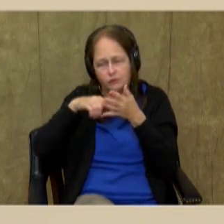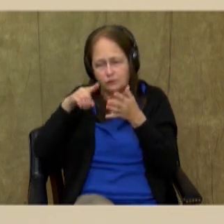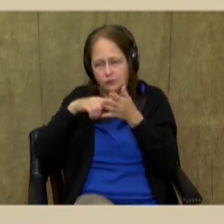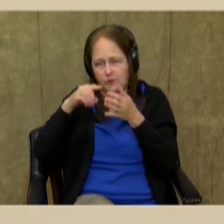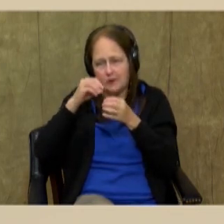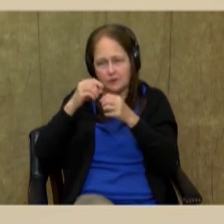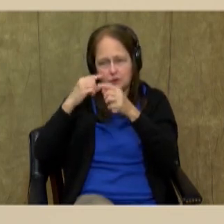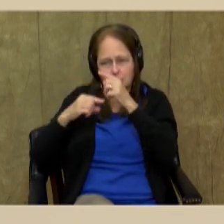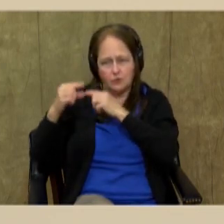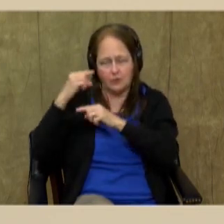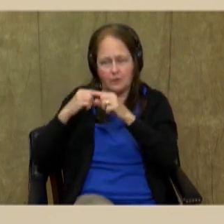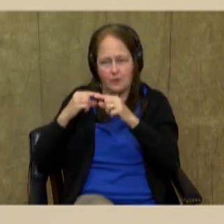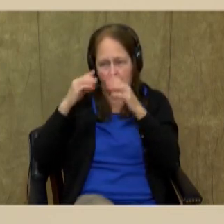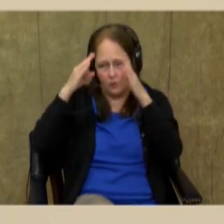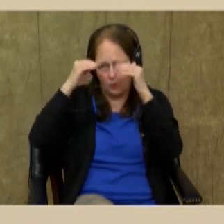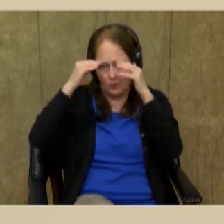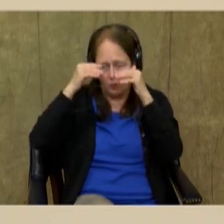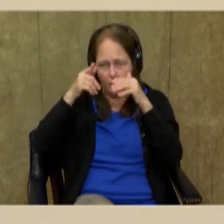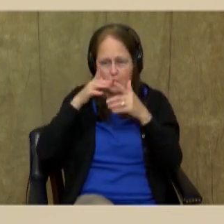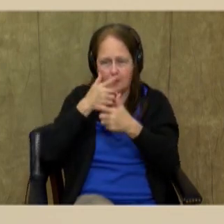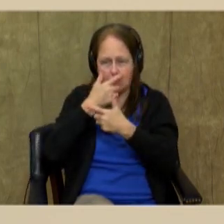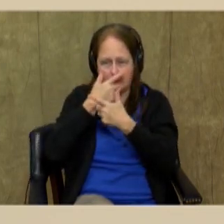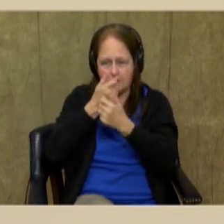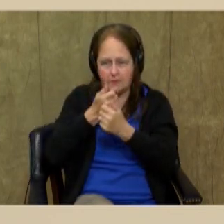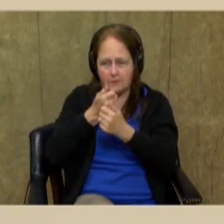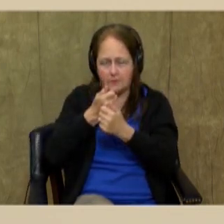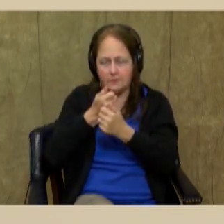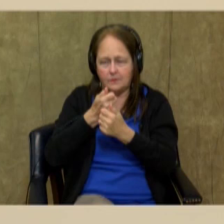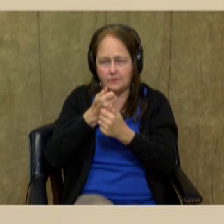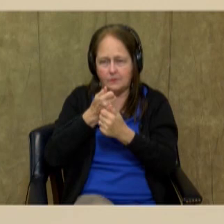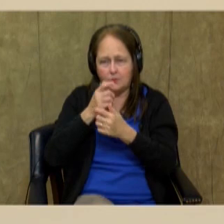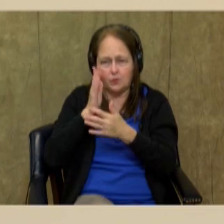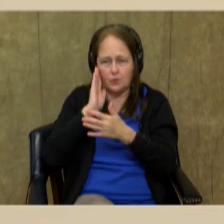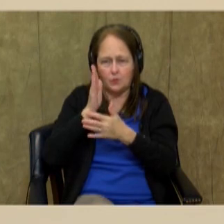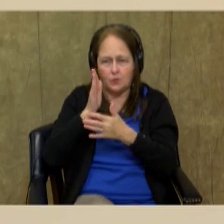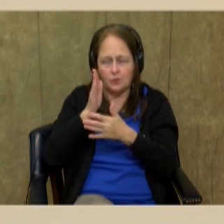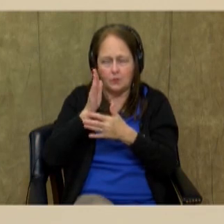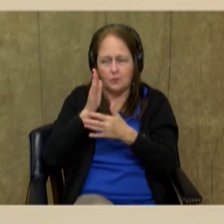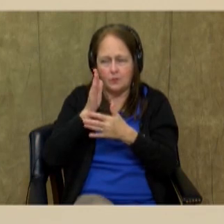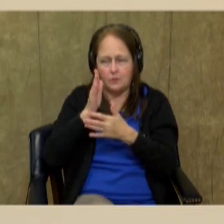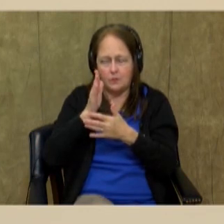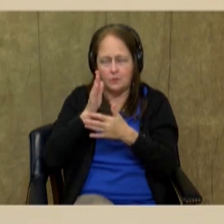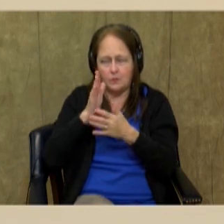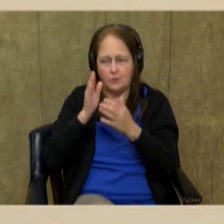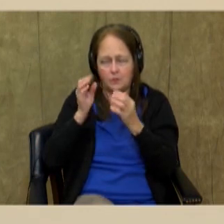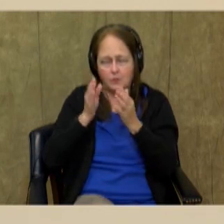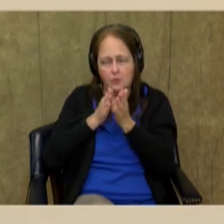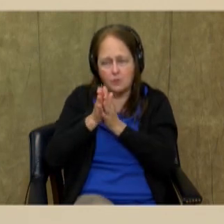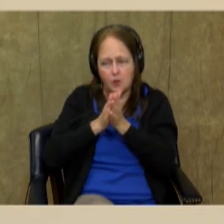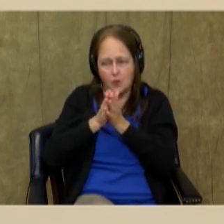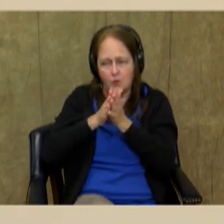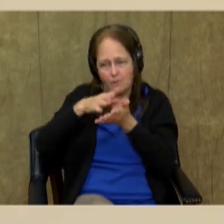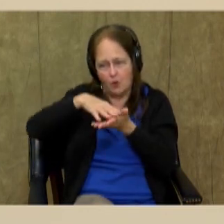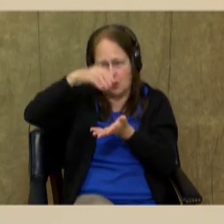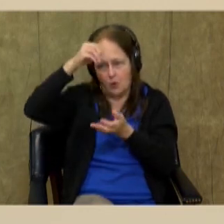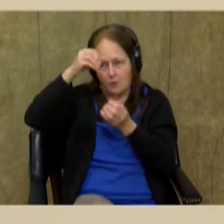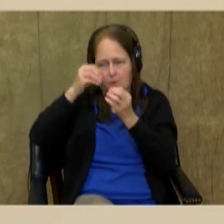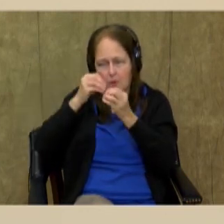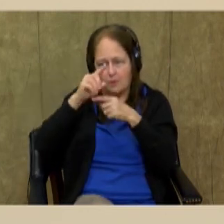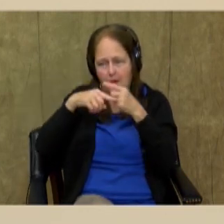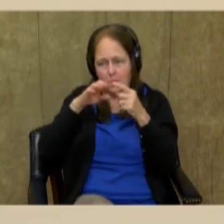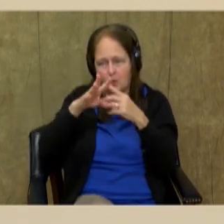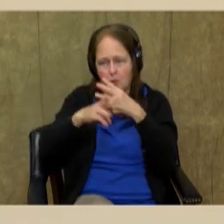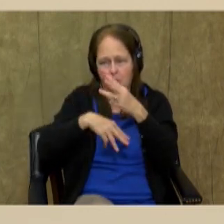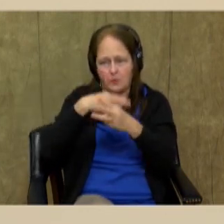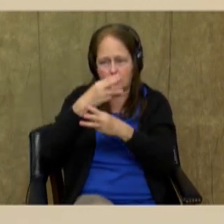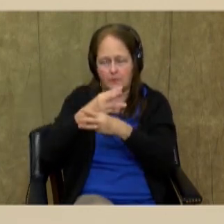in geography. So I hope that your interest has been piqued so that you can be motivated to learn more about your world.